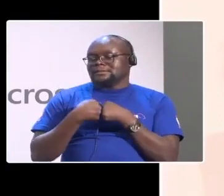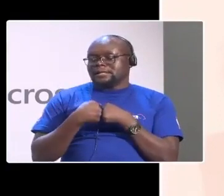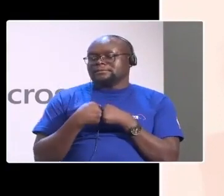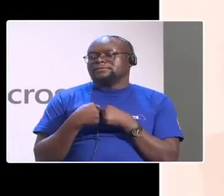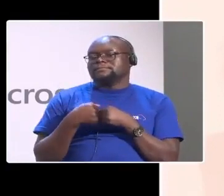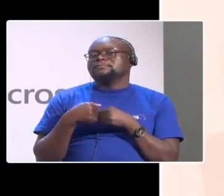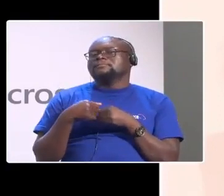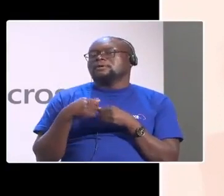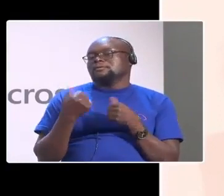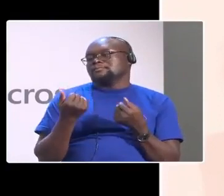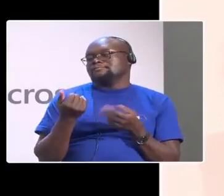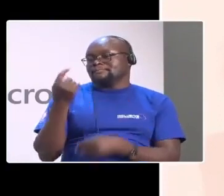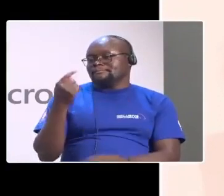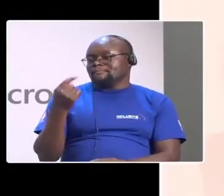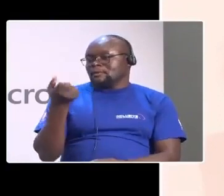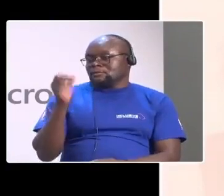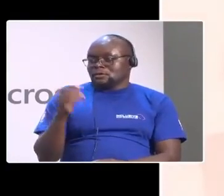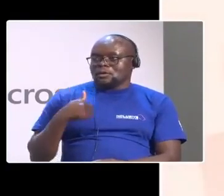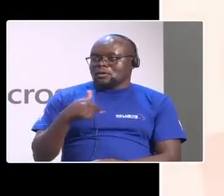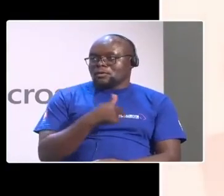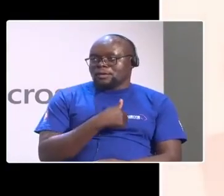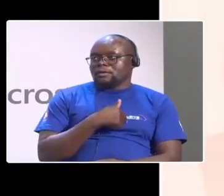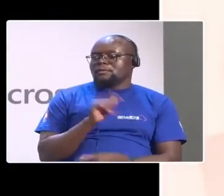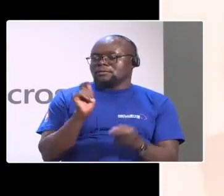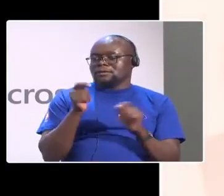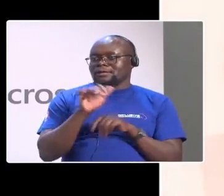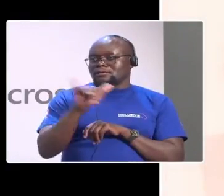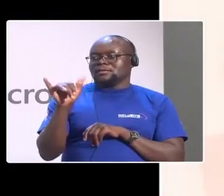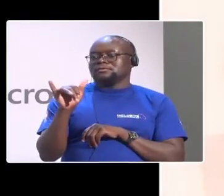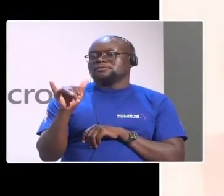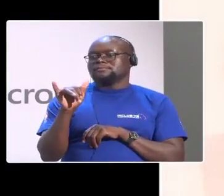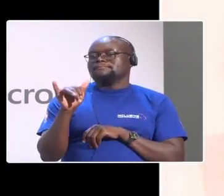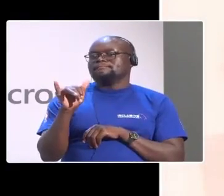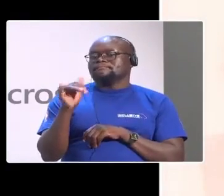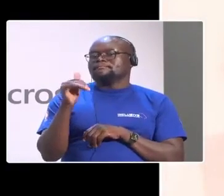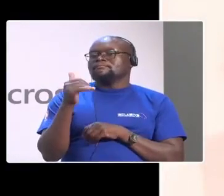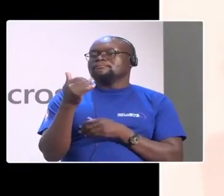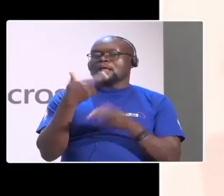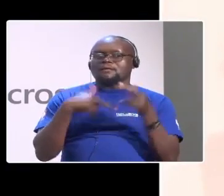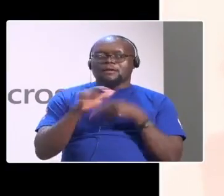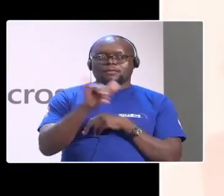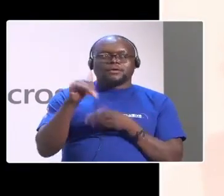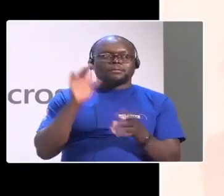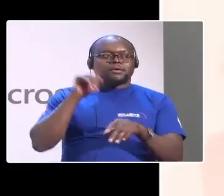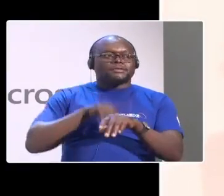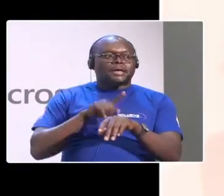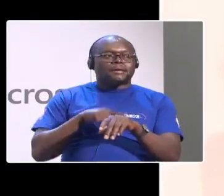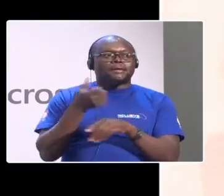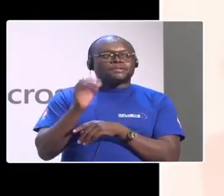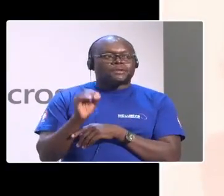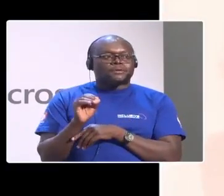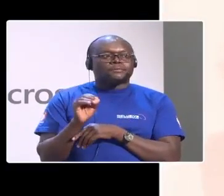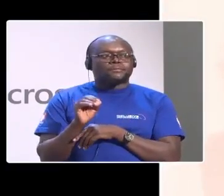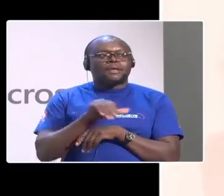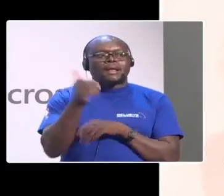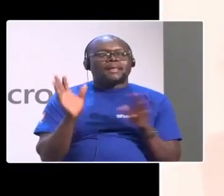world's a big place, right? So we refresh those certifications each time. And Klaus also hit on